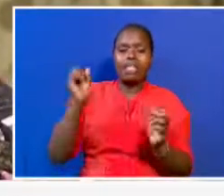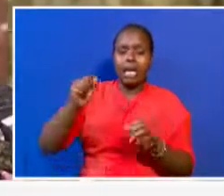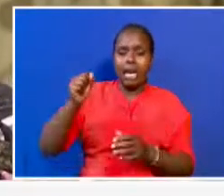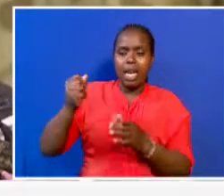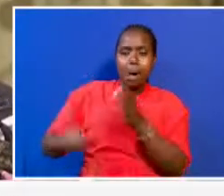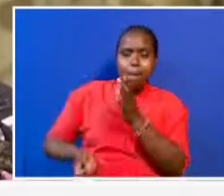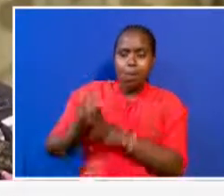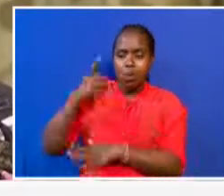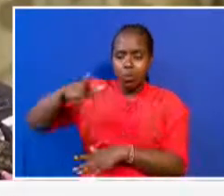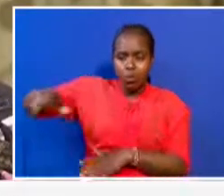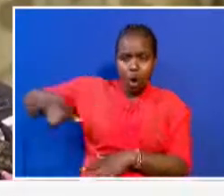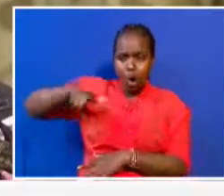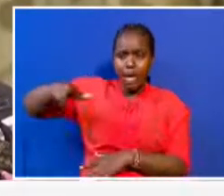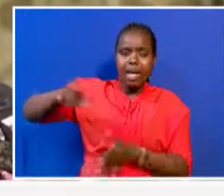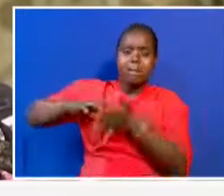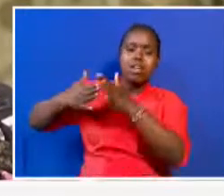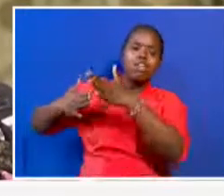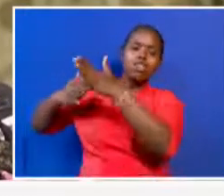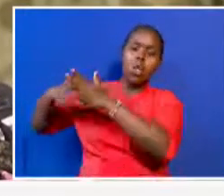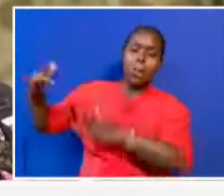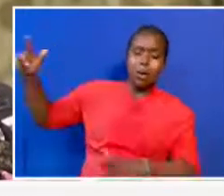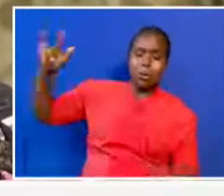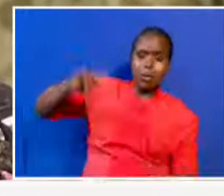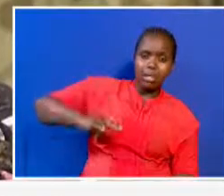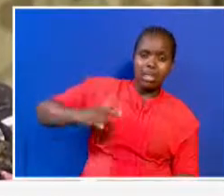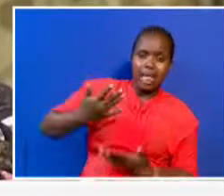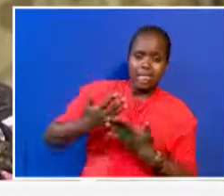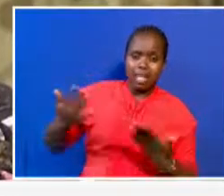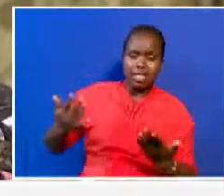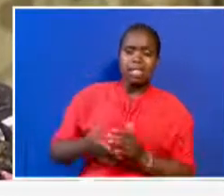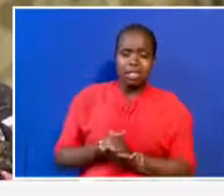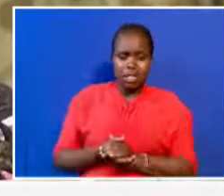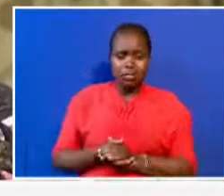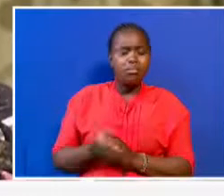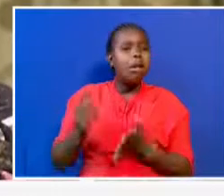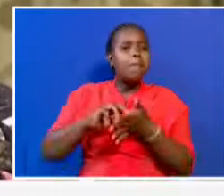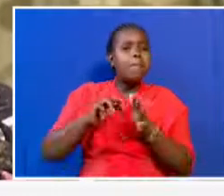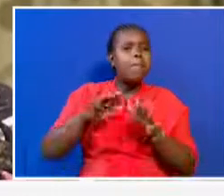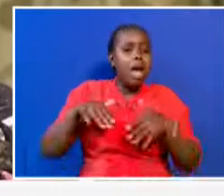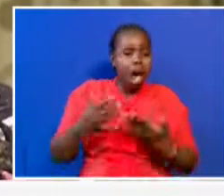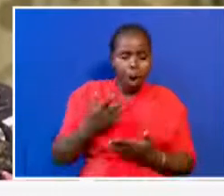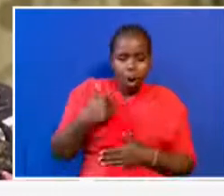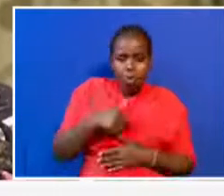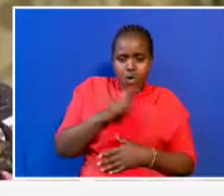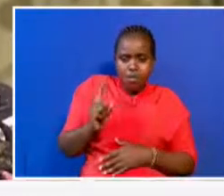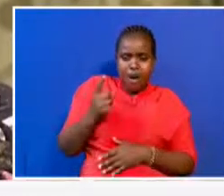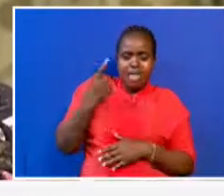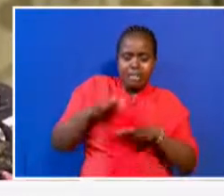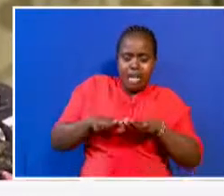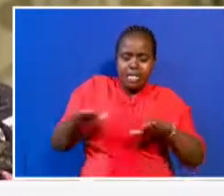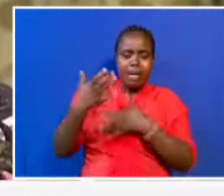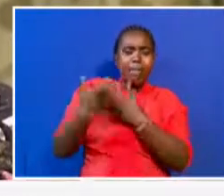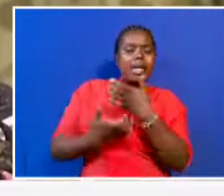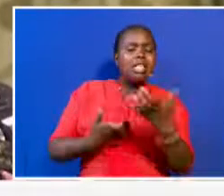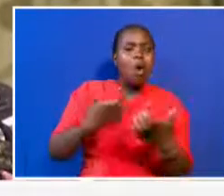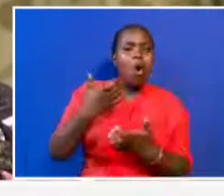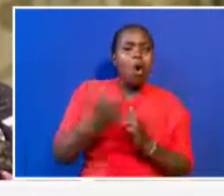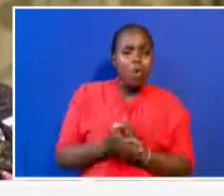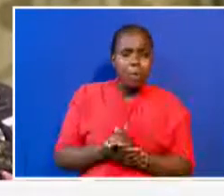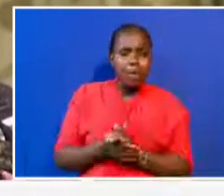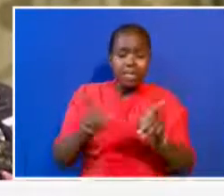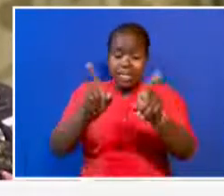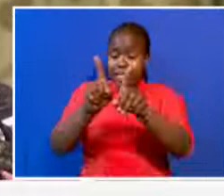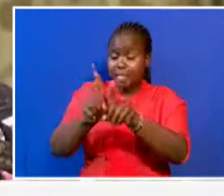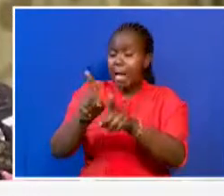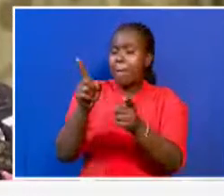to discourage importation by imposing some of the duties. And so how do we first stabilize the economy? And some